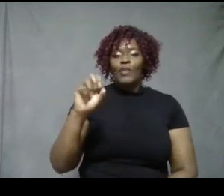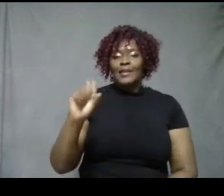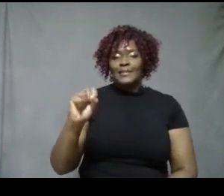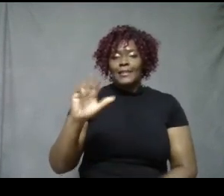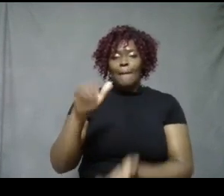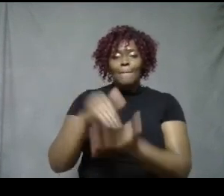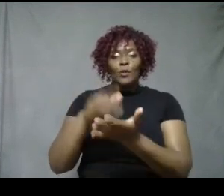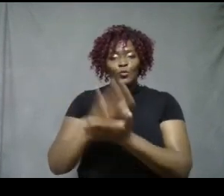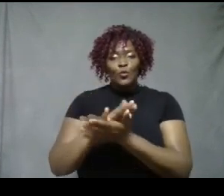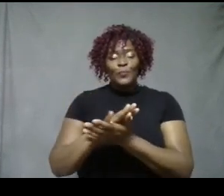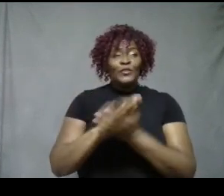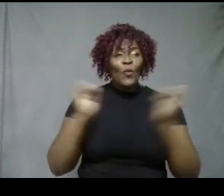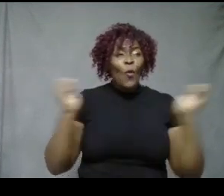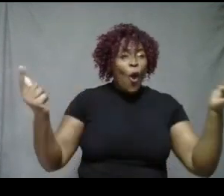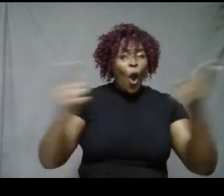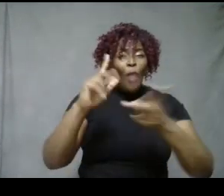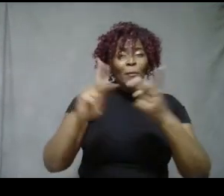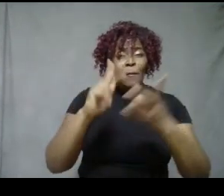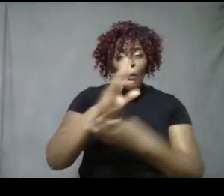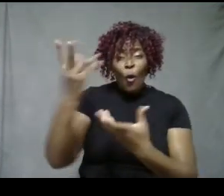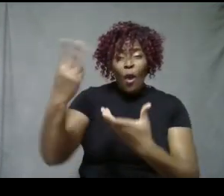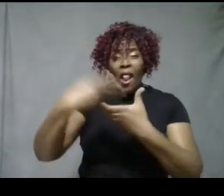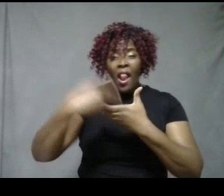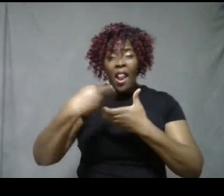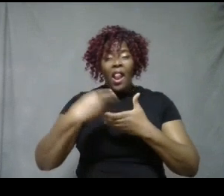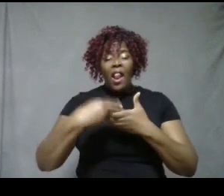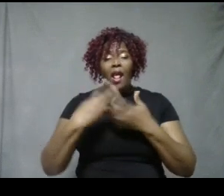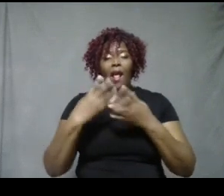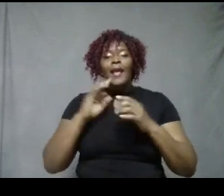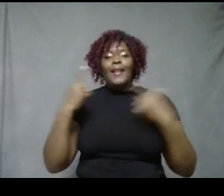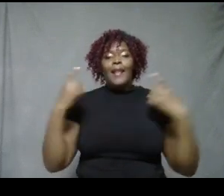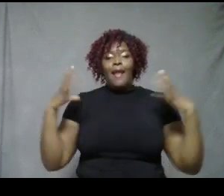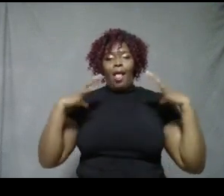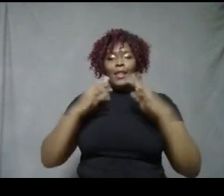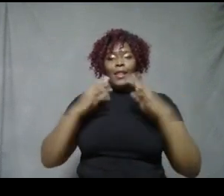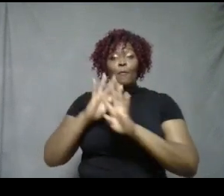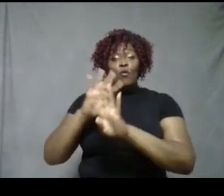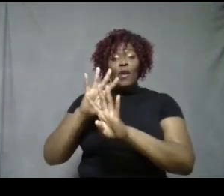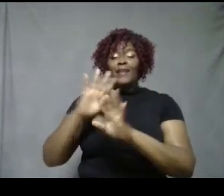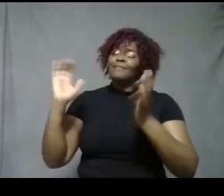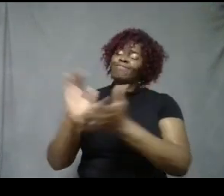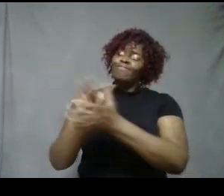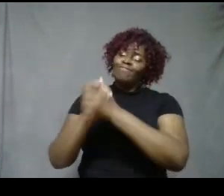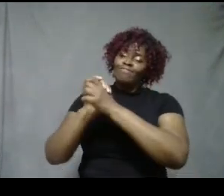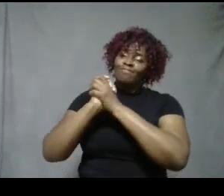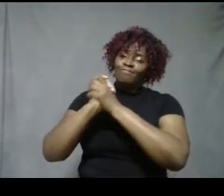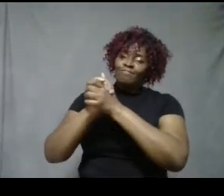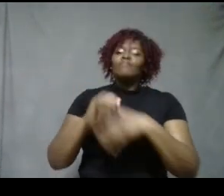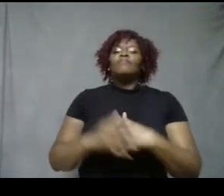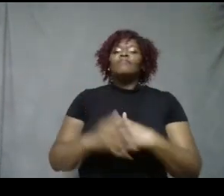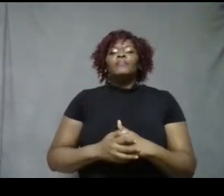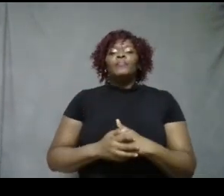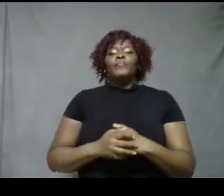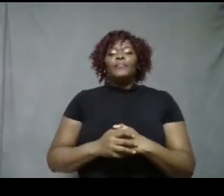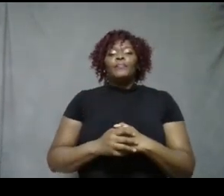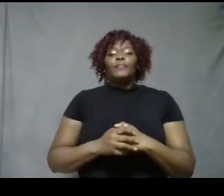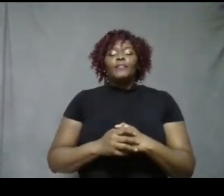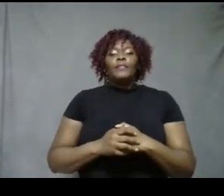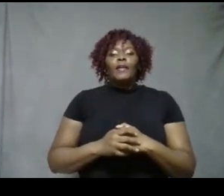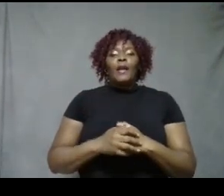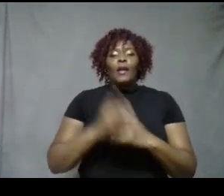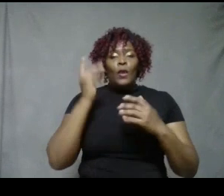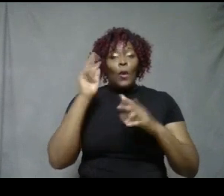Thank you to all those who participated in this year's Holiday Parade and congratulations to our winners. We hope to see everyone Monday, January 16th